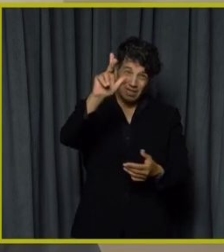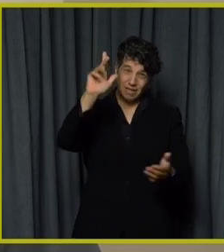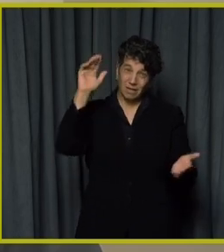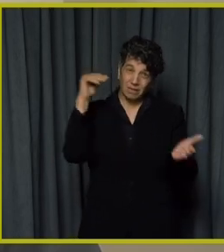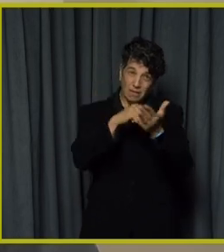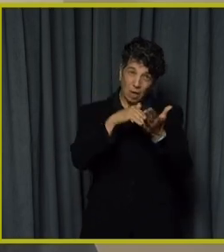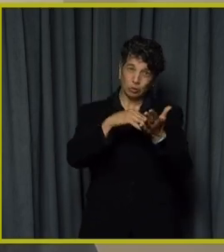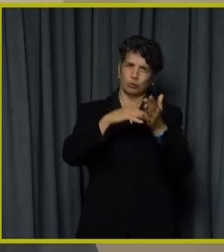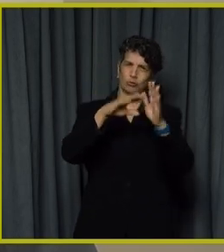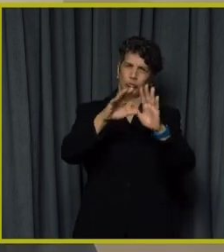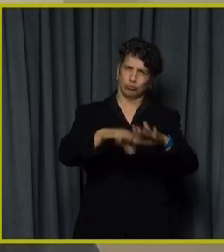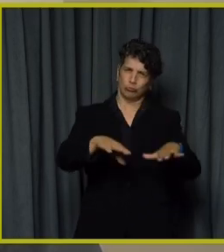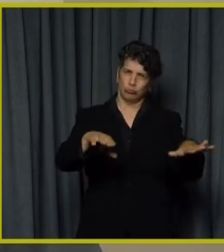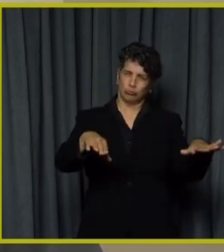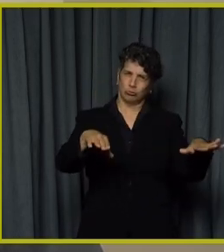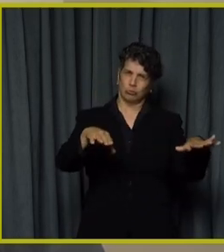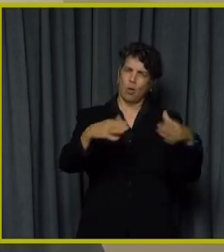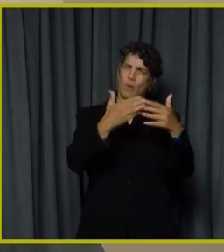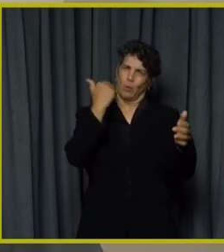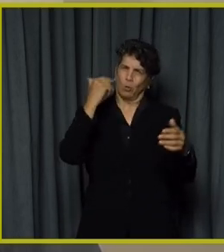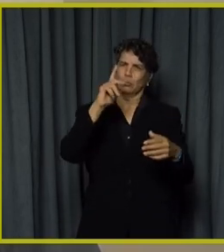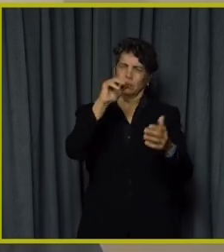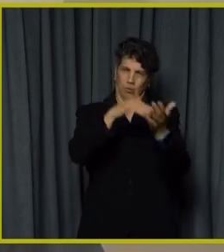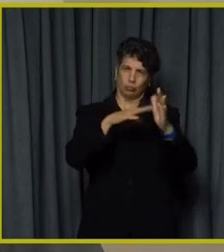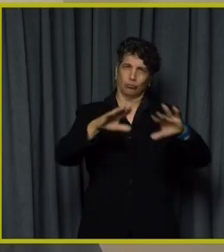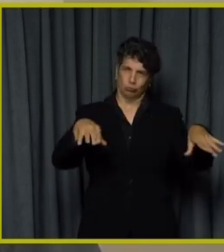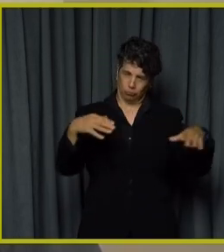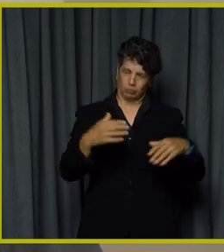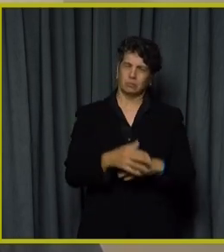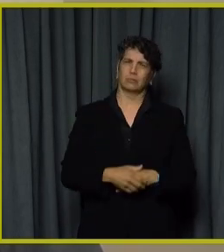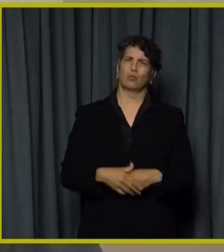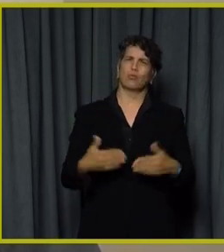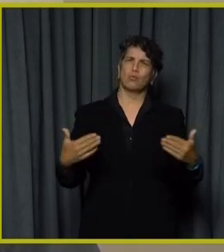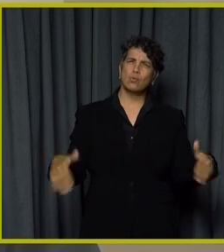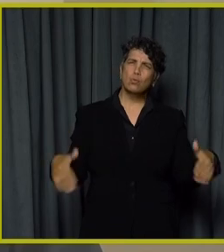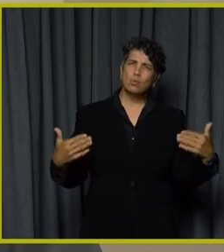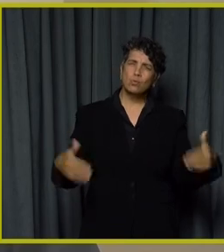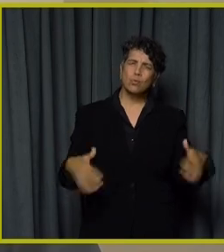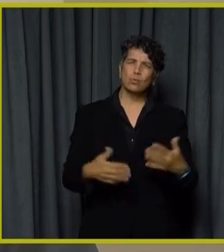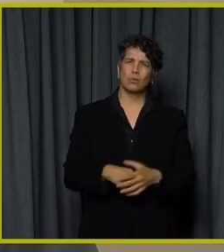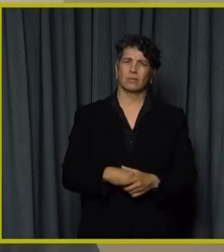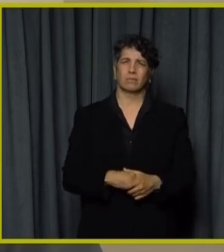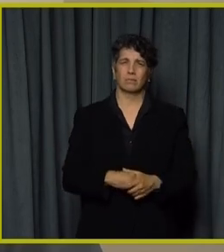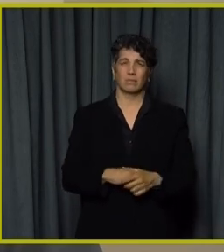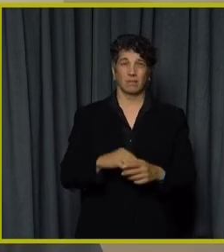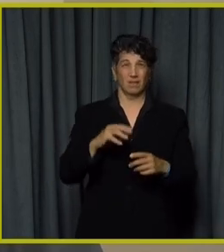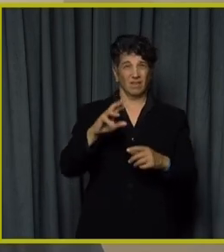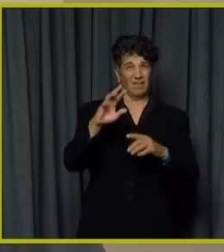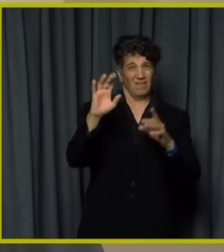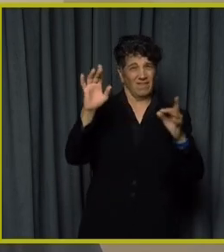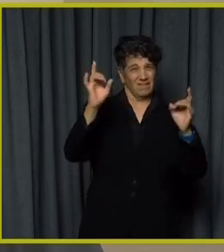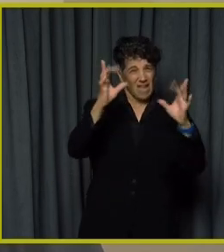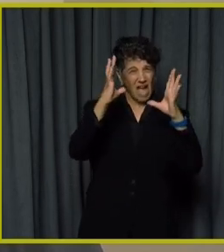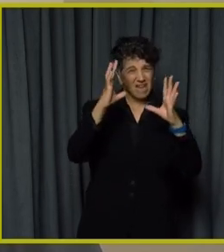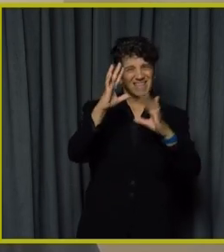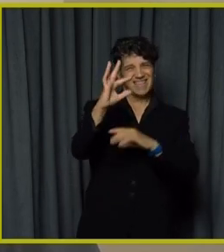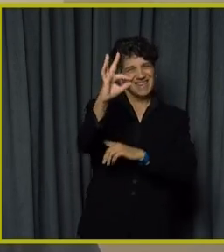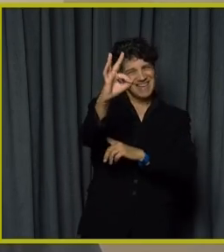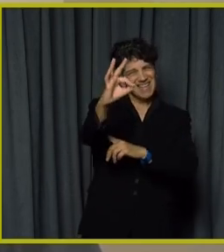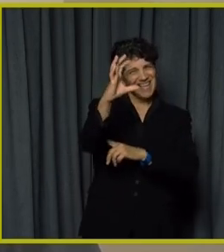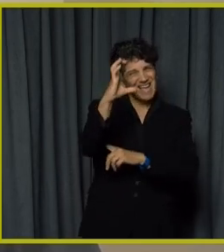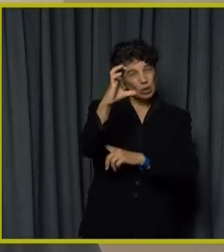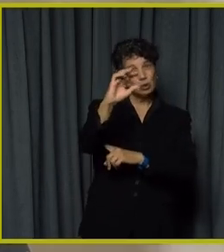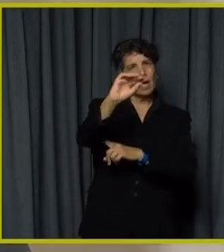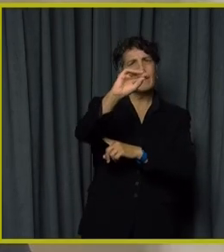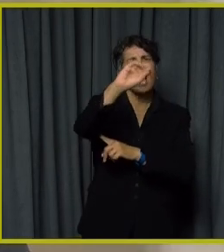immigration enforcement spending has increased by 900% over the past